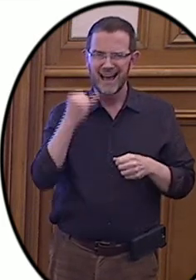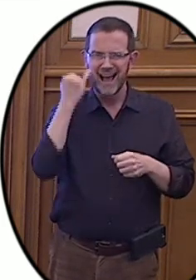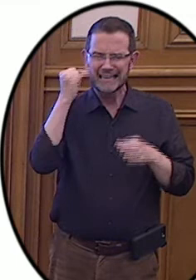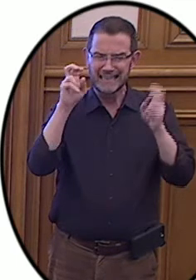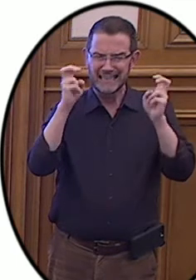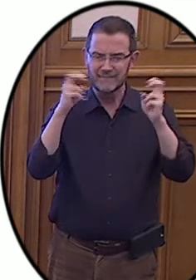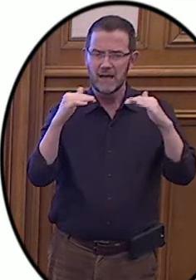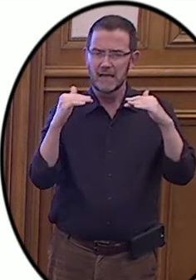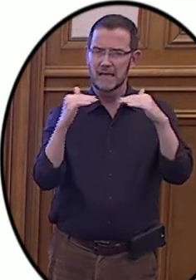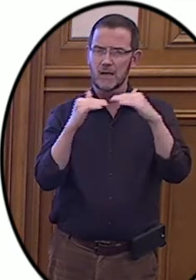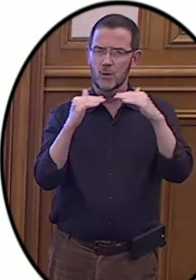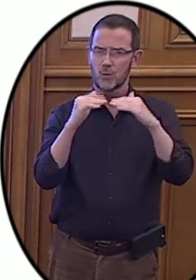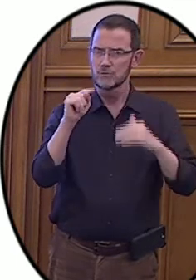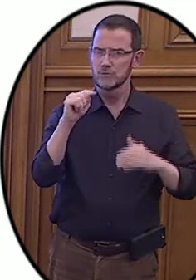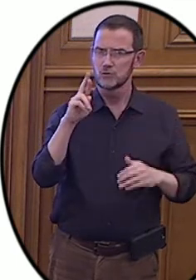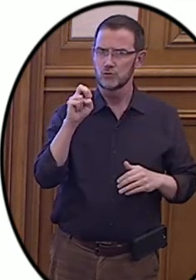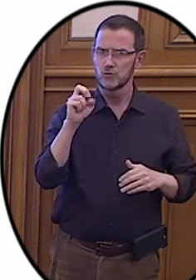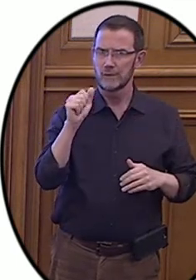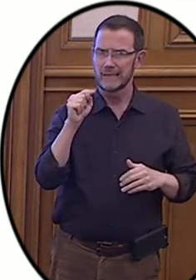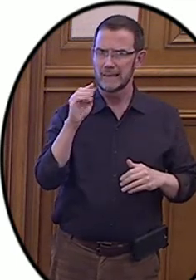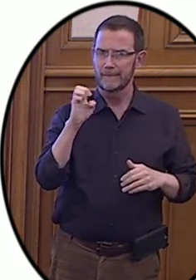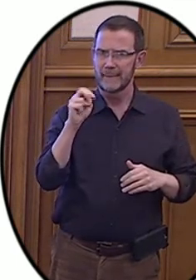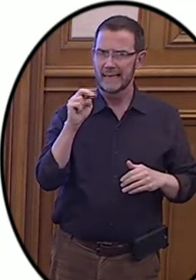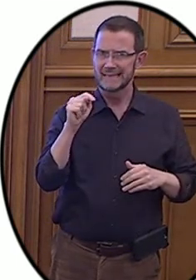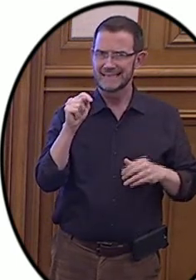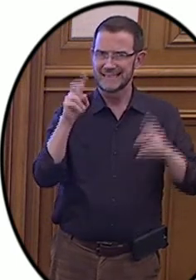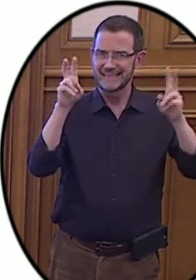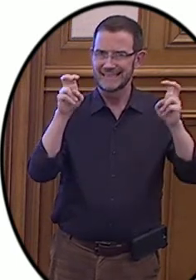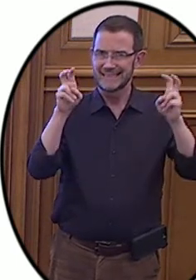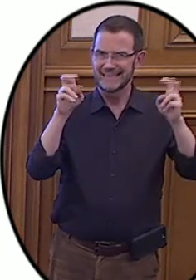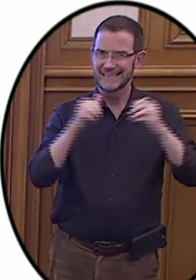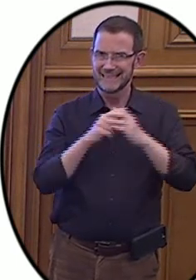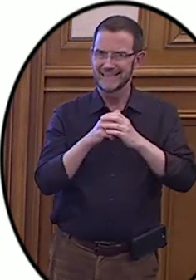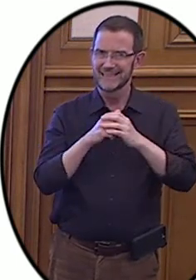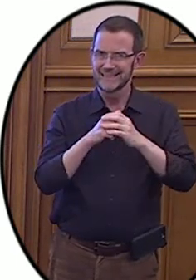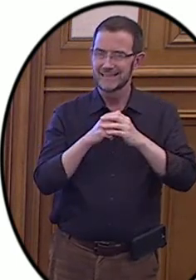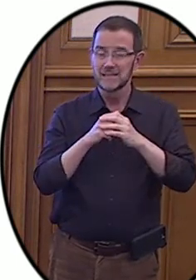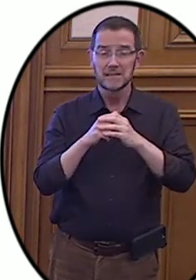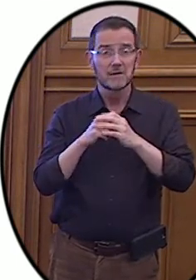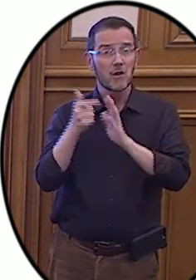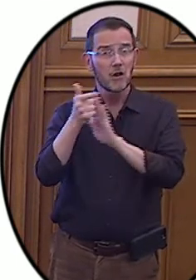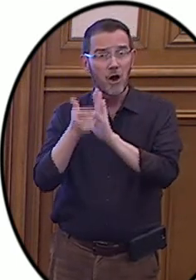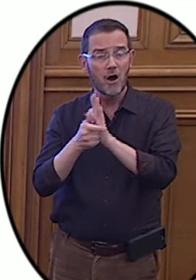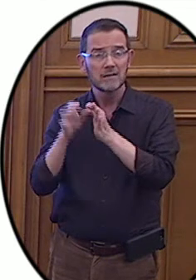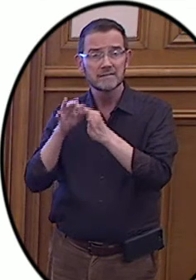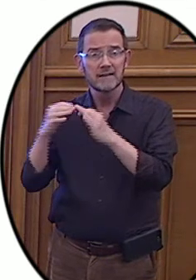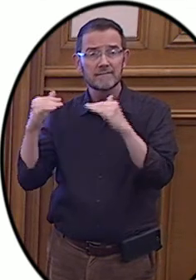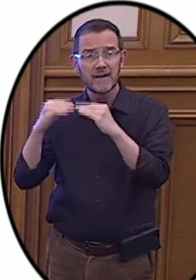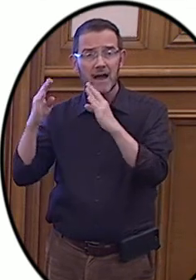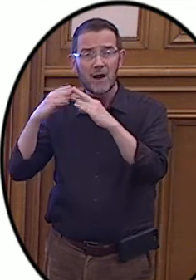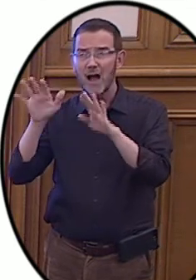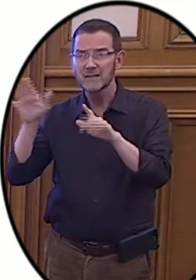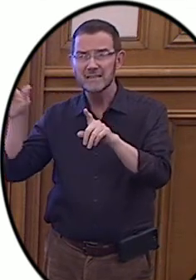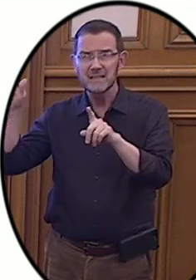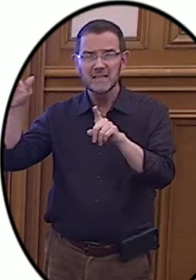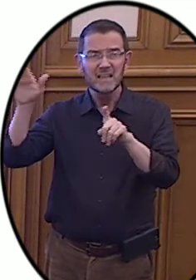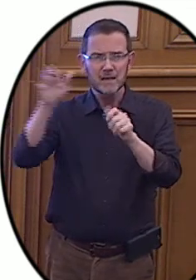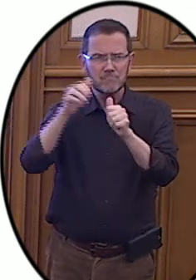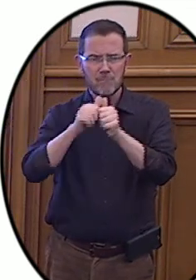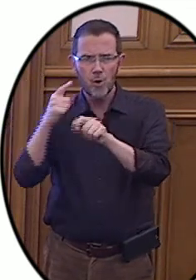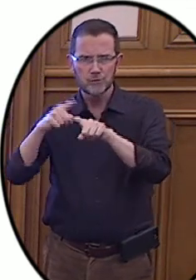treatment, which is fundamental to most fair housing laws. So